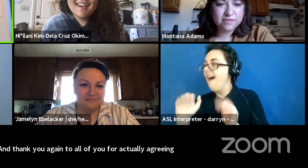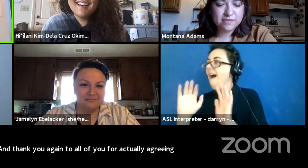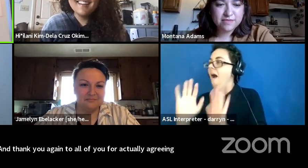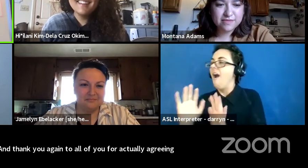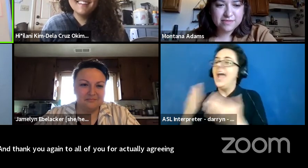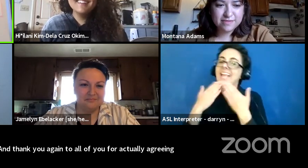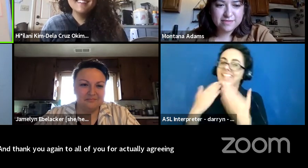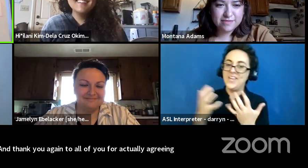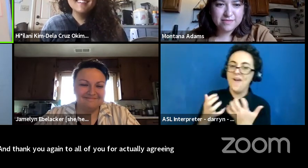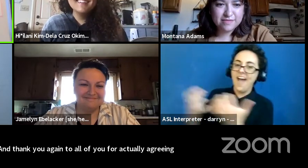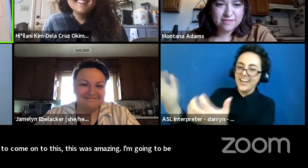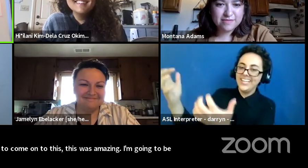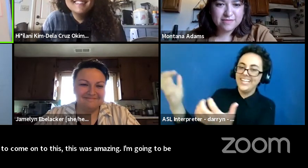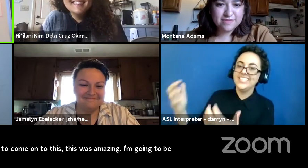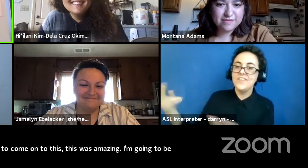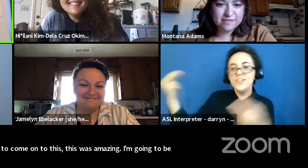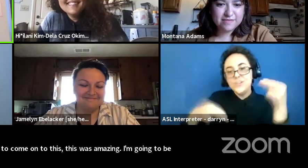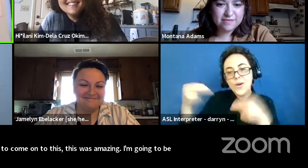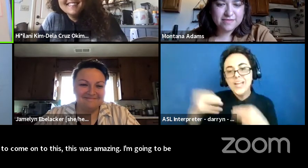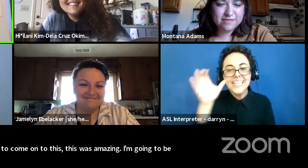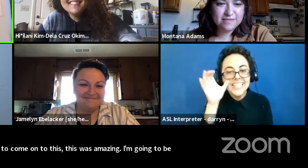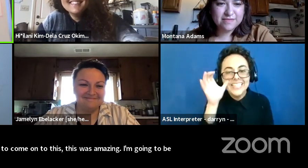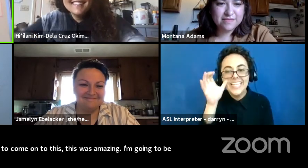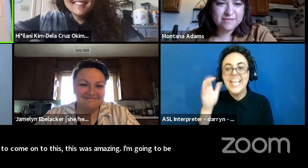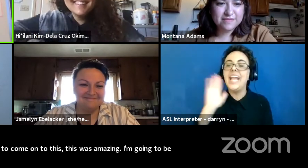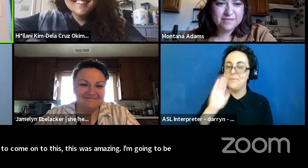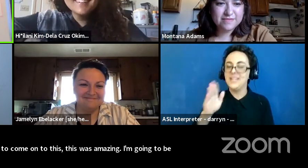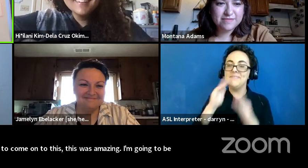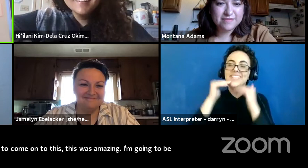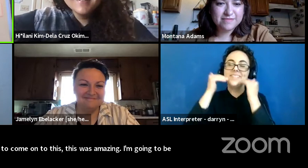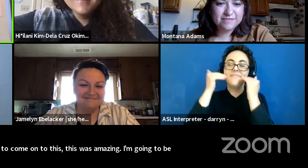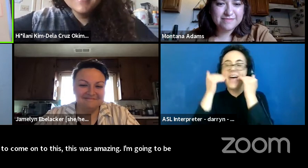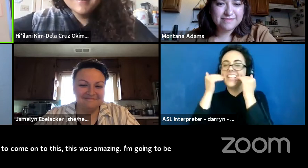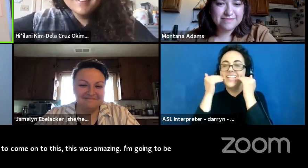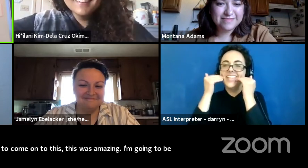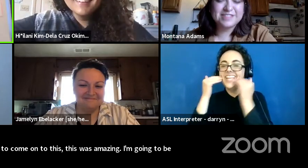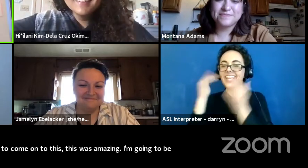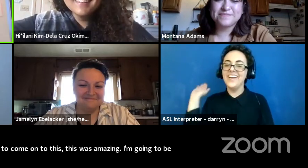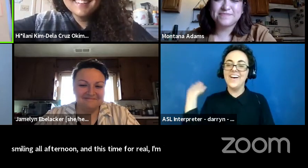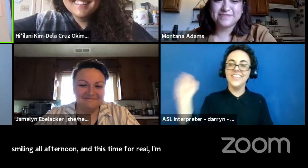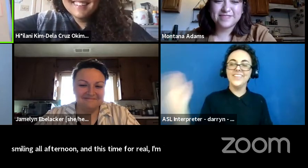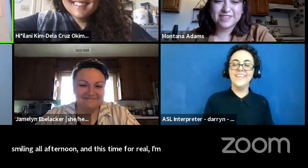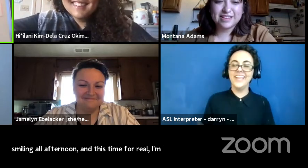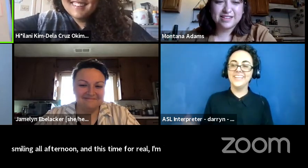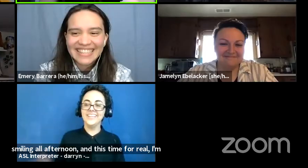I'm going to be smiling all afternoon. And this time for real, I'm passing it on to you, Josh.